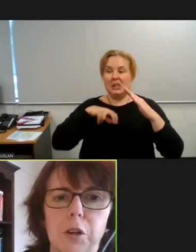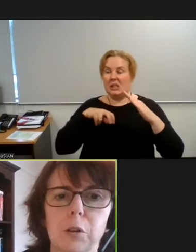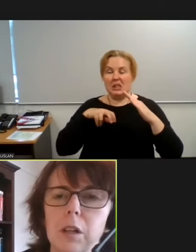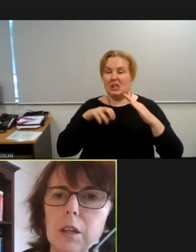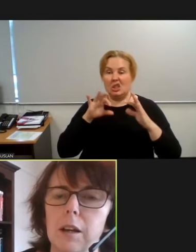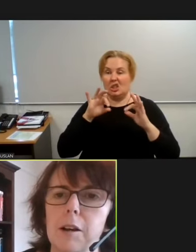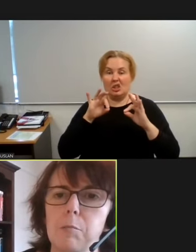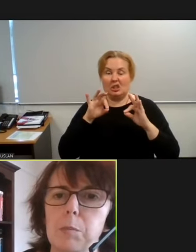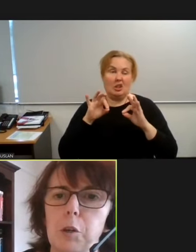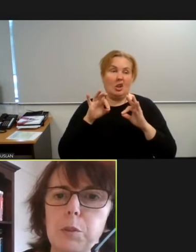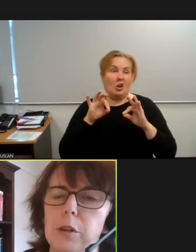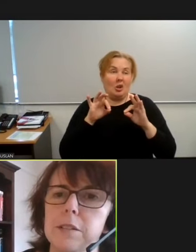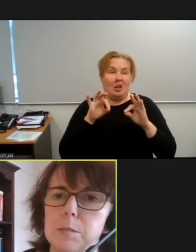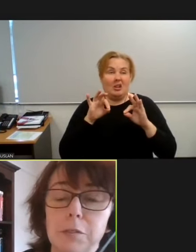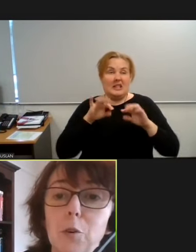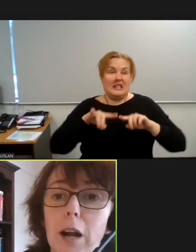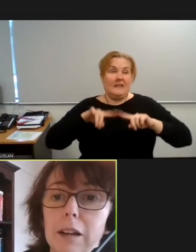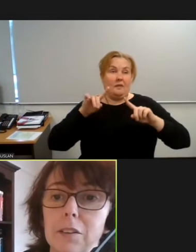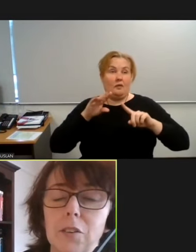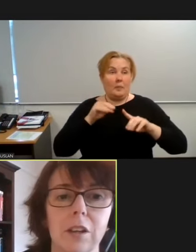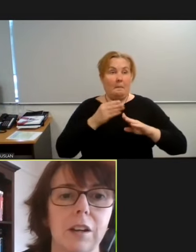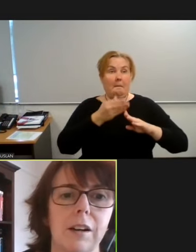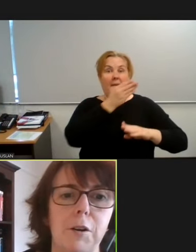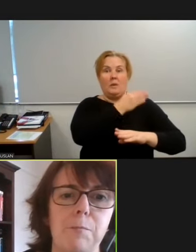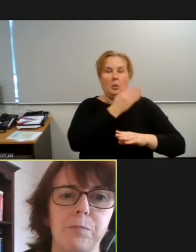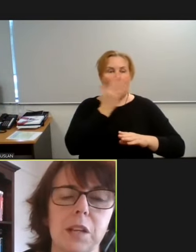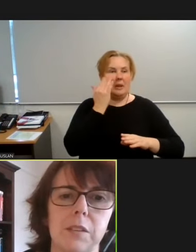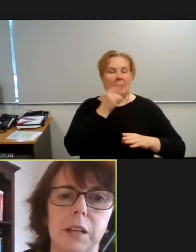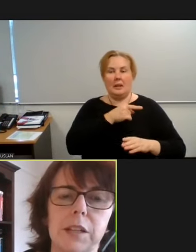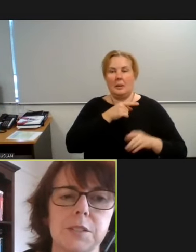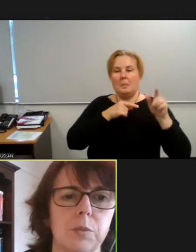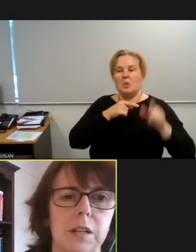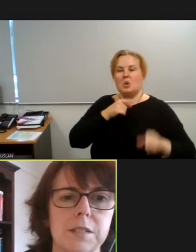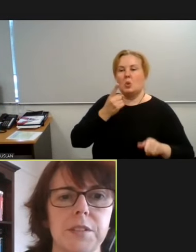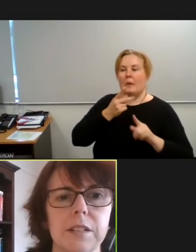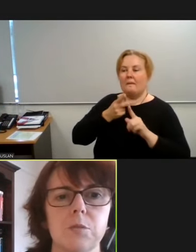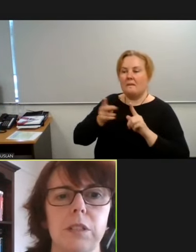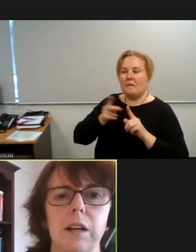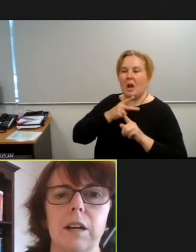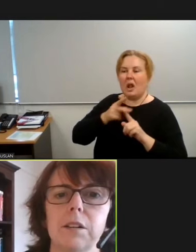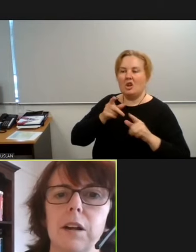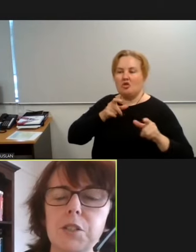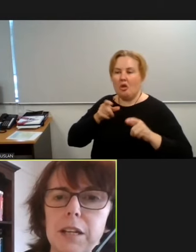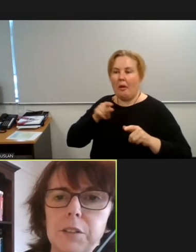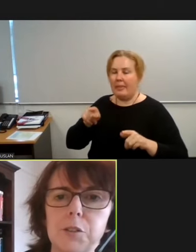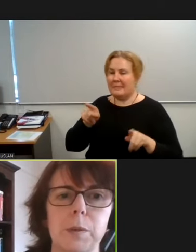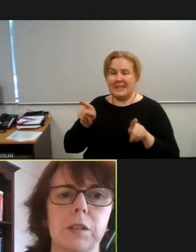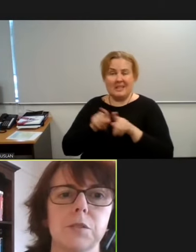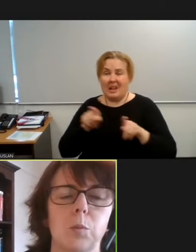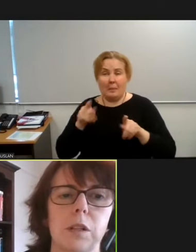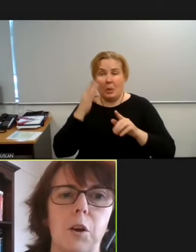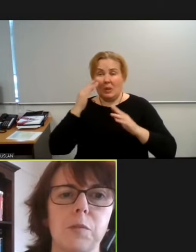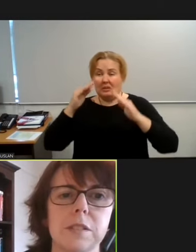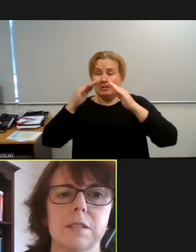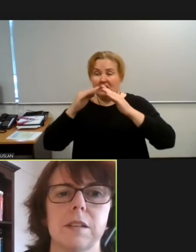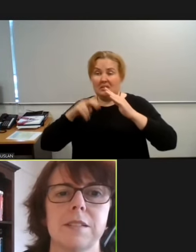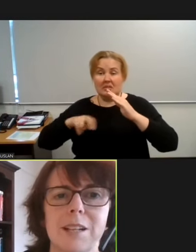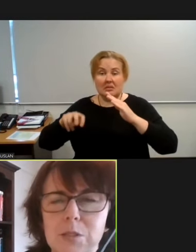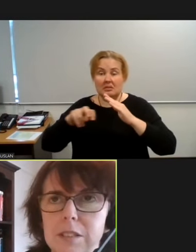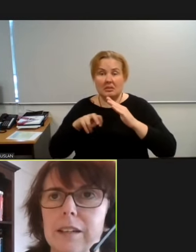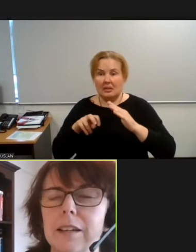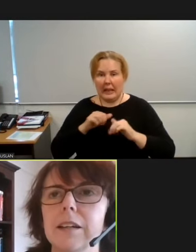coercive control by perpetrators beforehand. And that's I think, is really our challenge, because what COVID